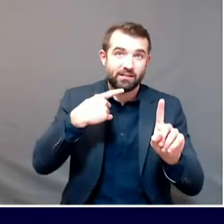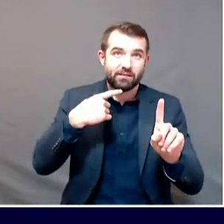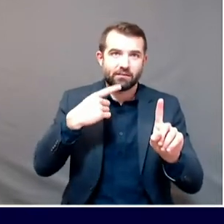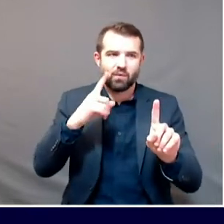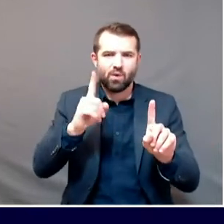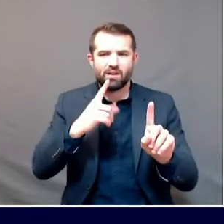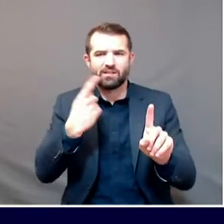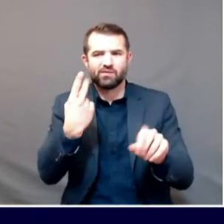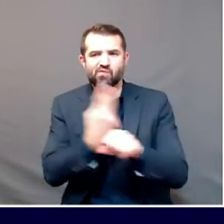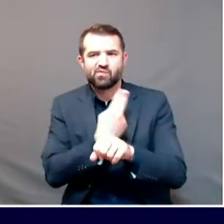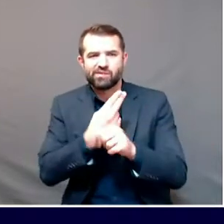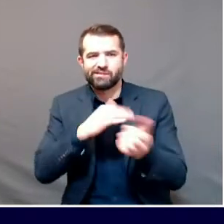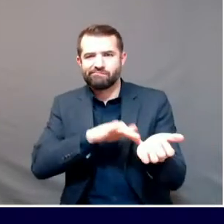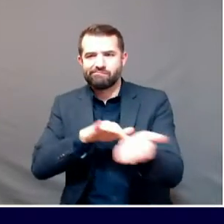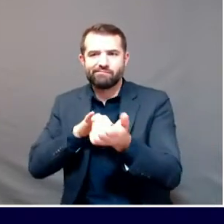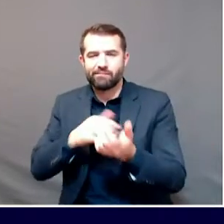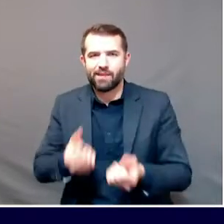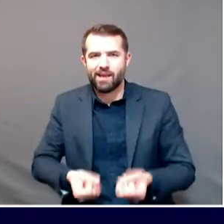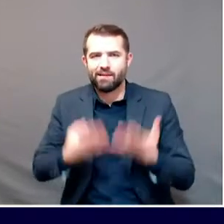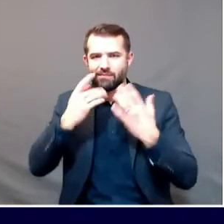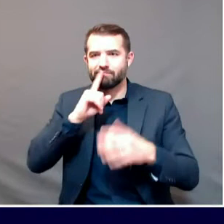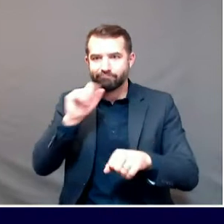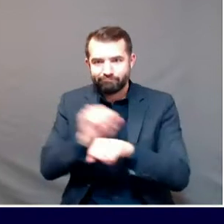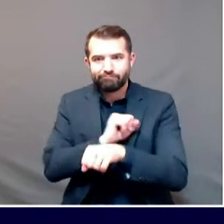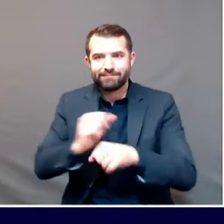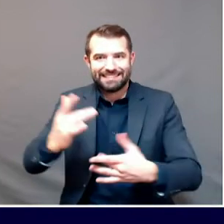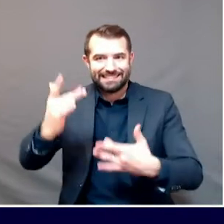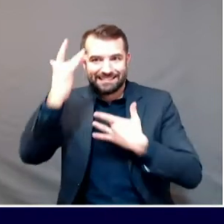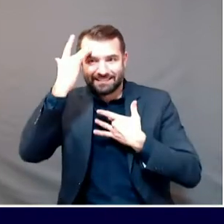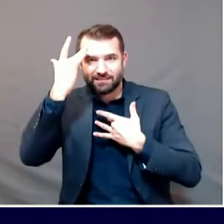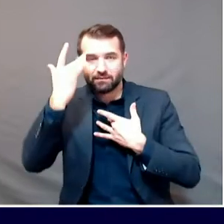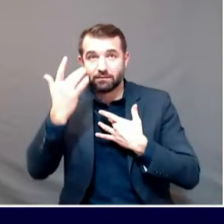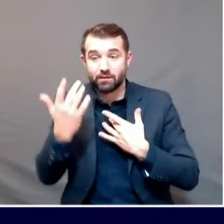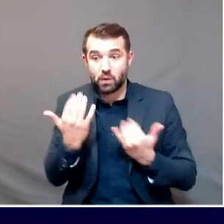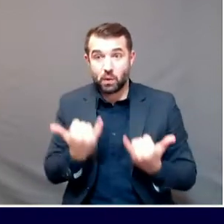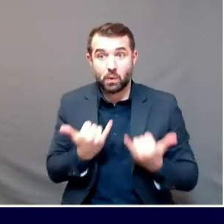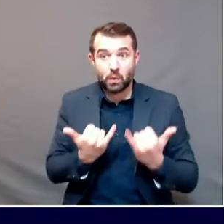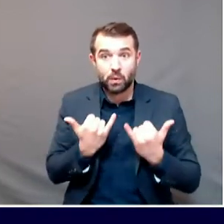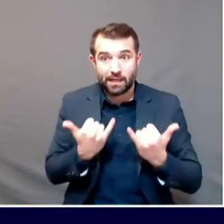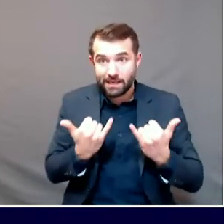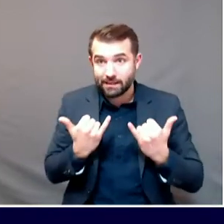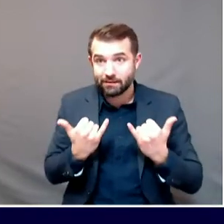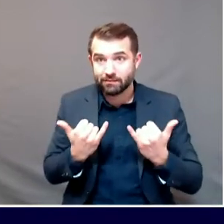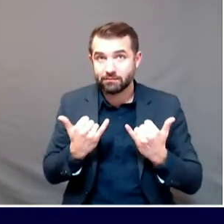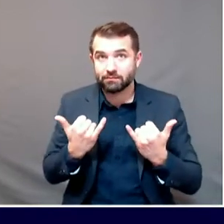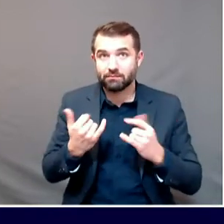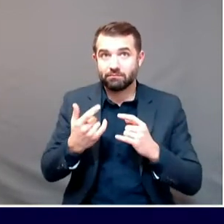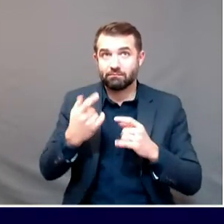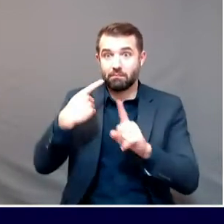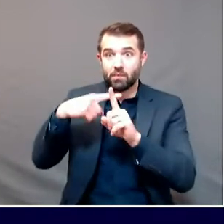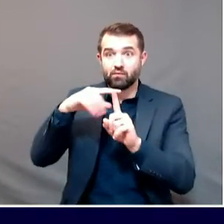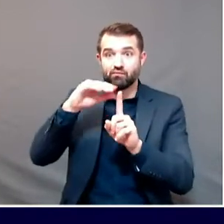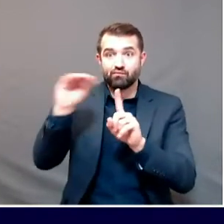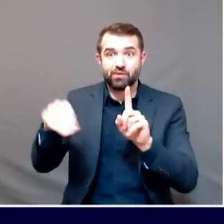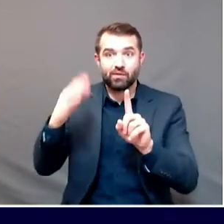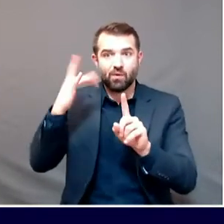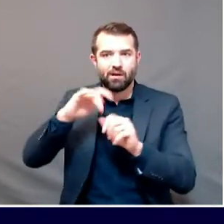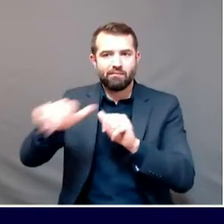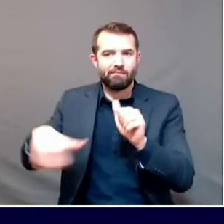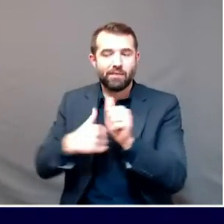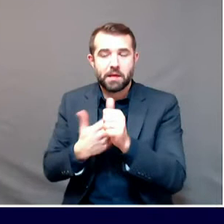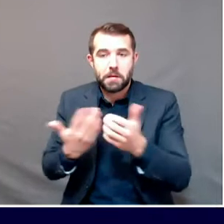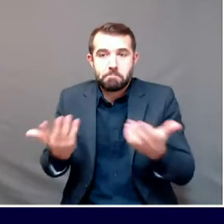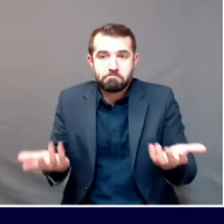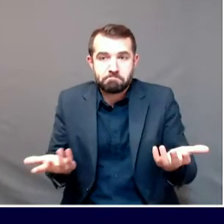So I don't. I'll be completely straight with you, Amy. It is subject to different interpretations. One interpretation